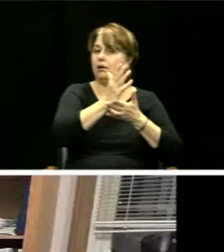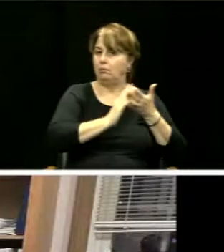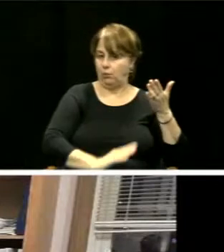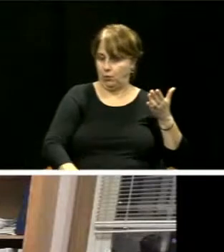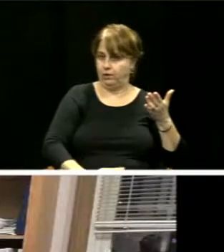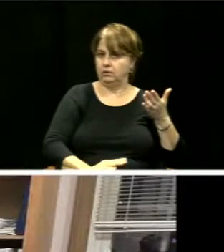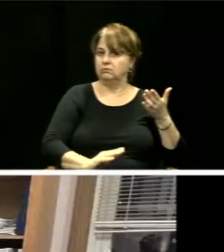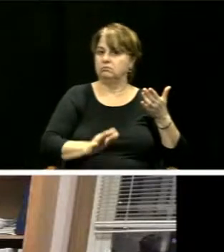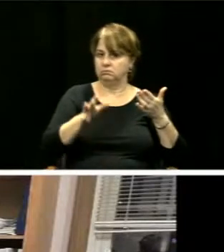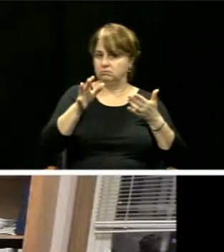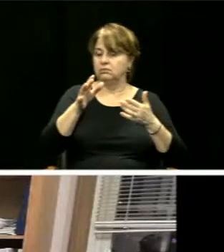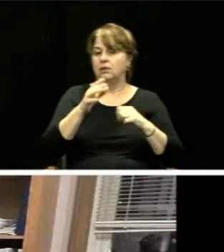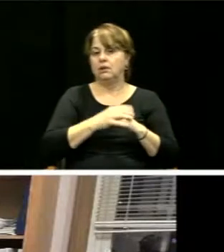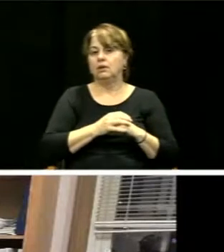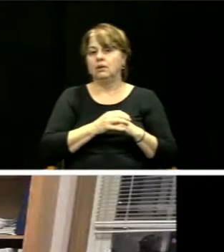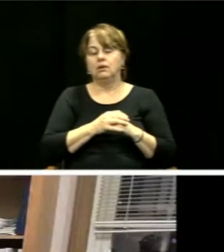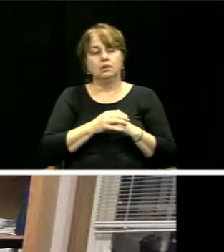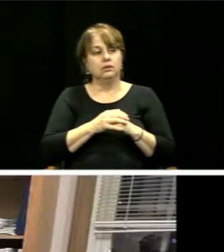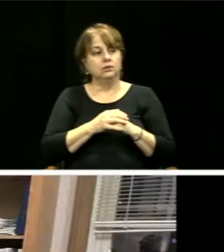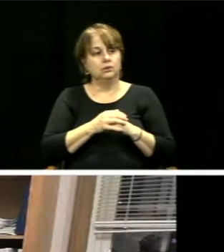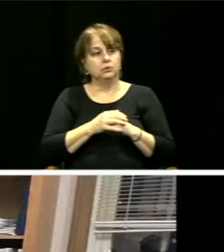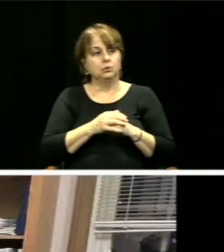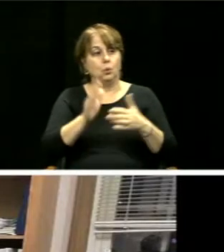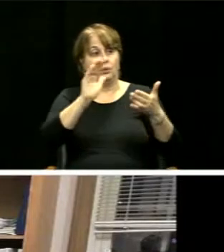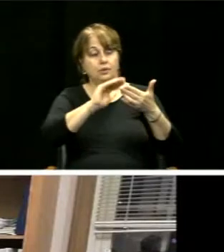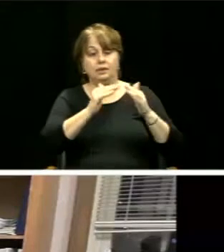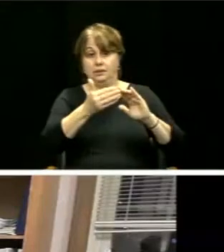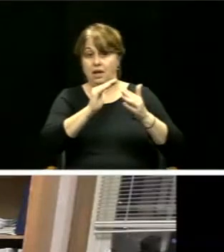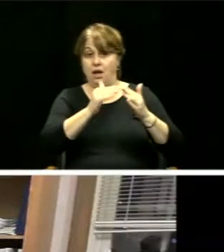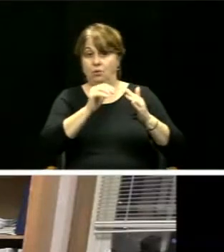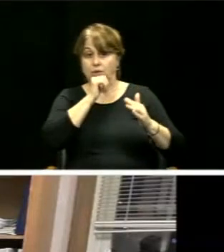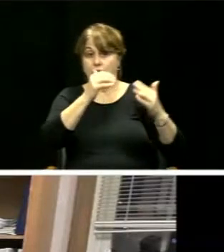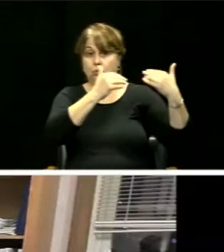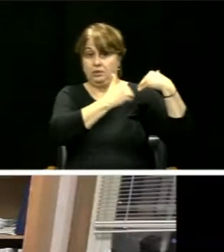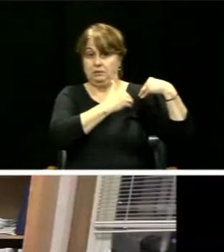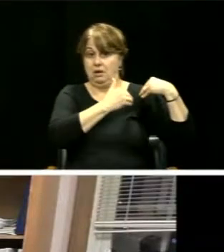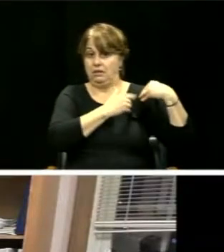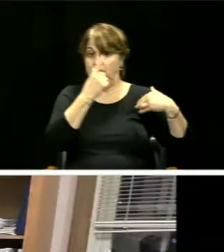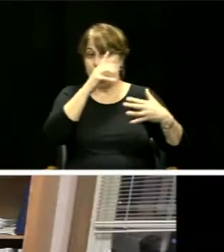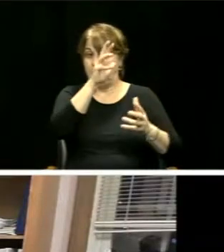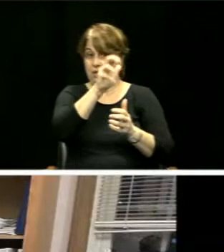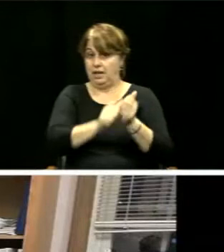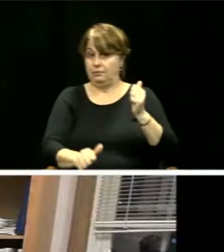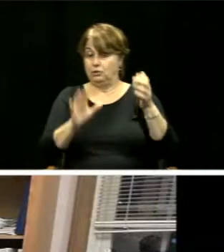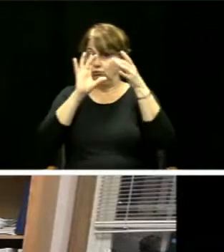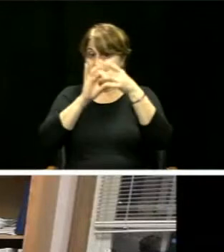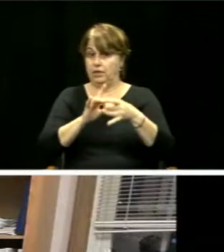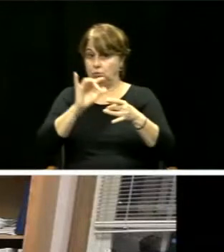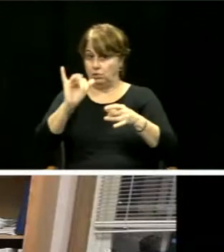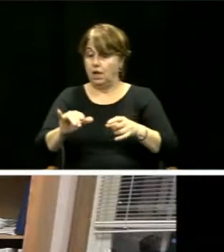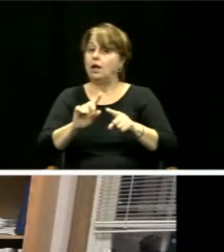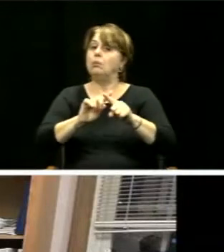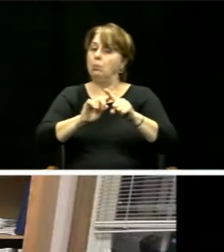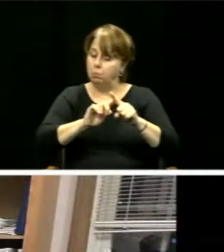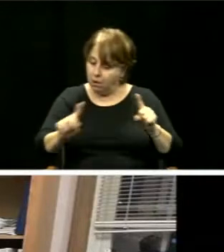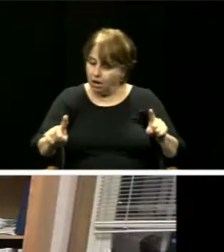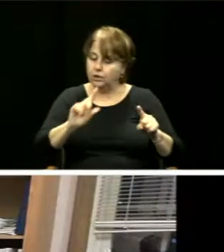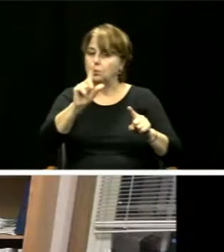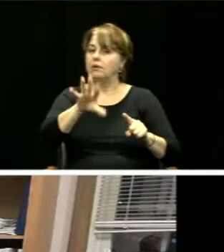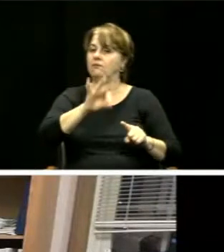street back up for some reason, the town's not responsible for damages related to that, but there are safeguards that can be put into